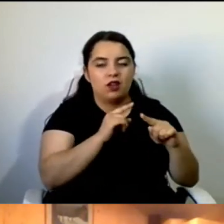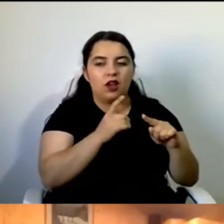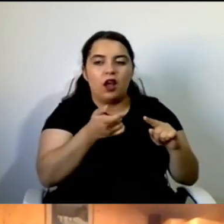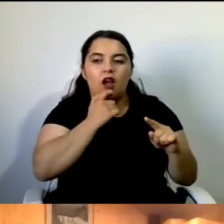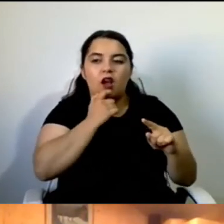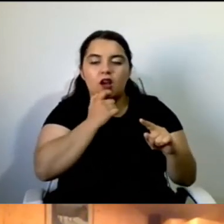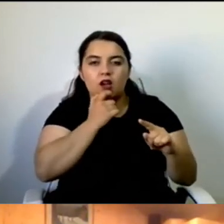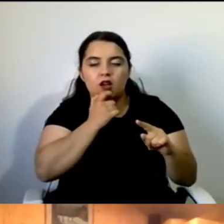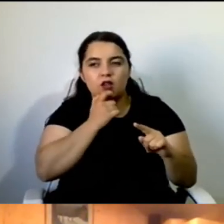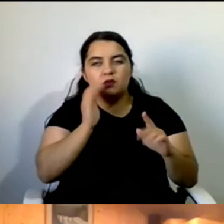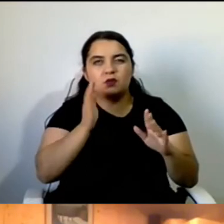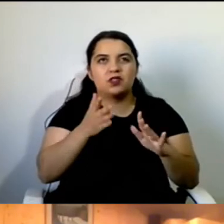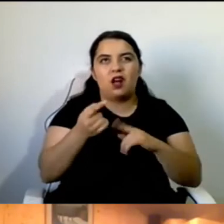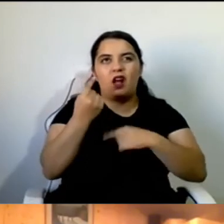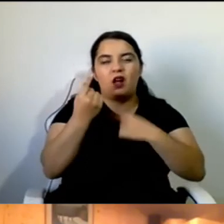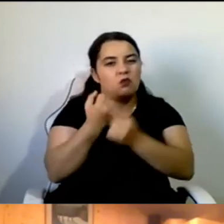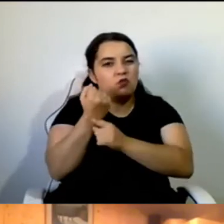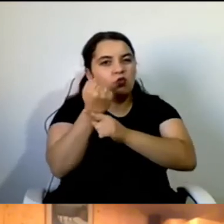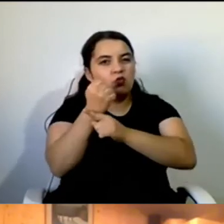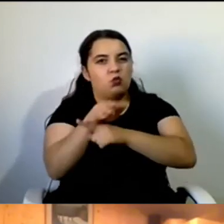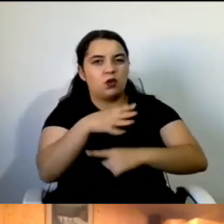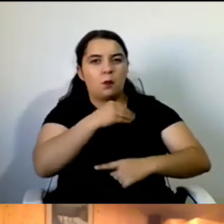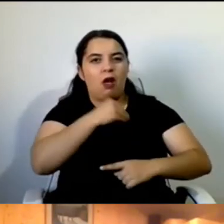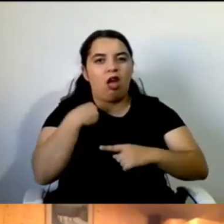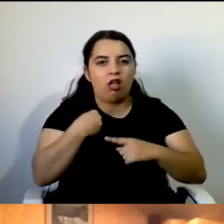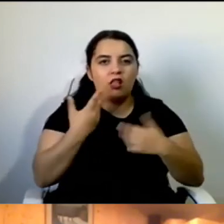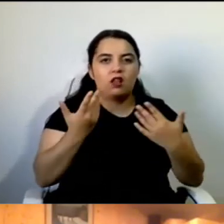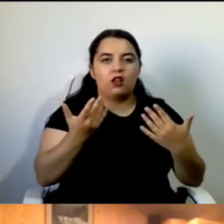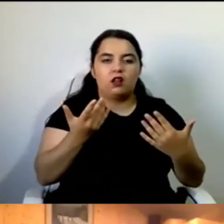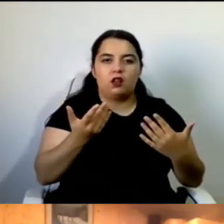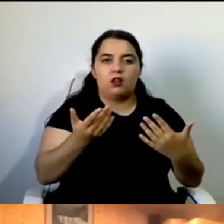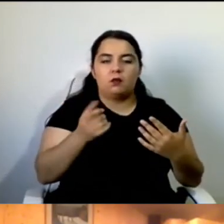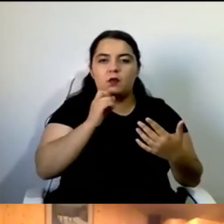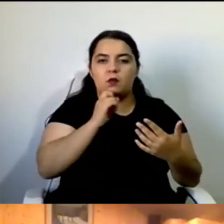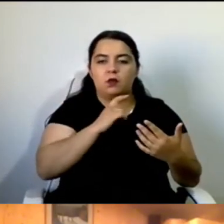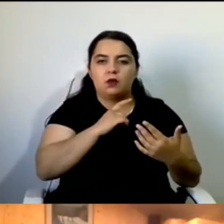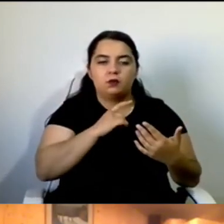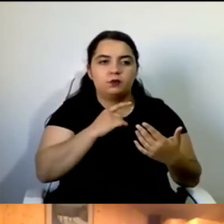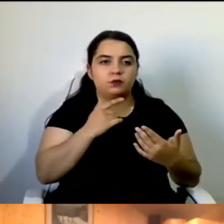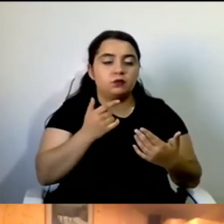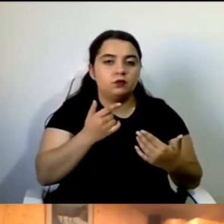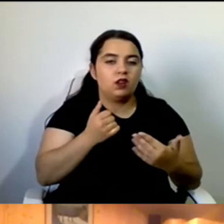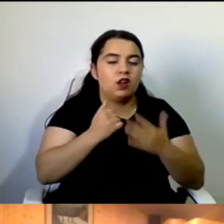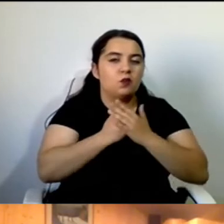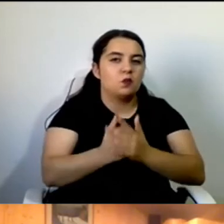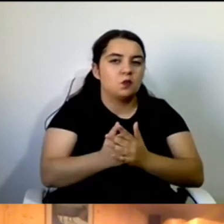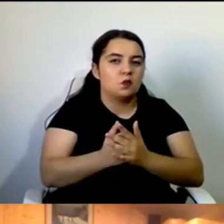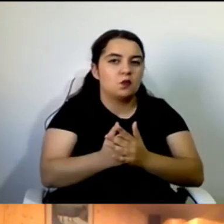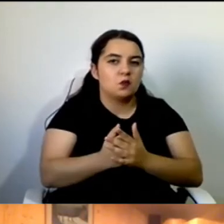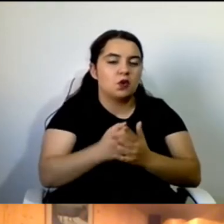get the delegation from a doctor, your assistance, then those kind of those kind of